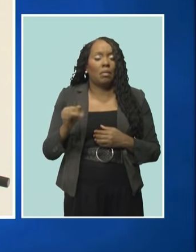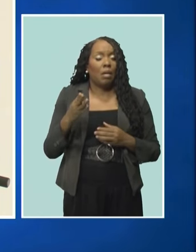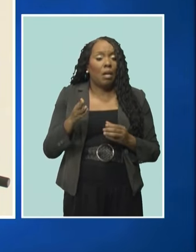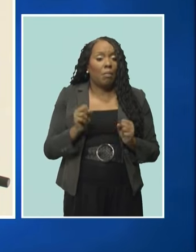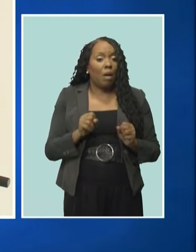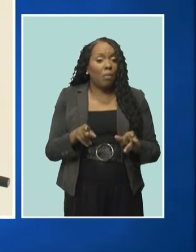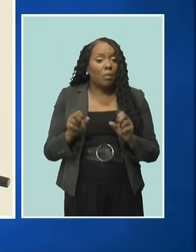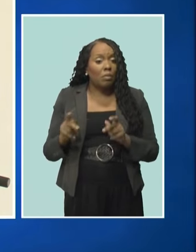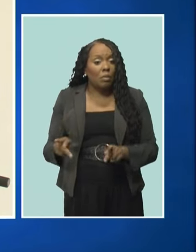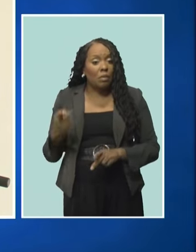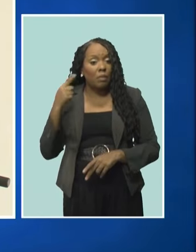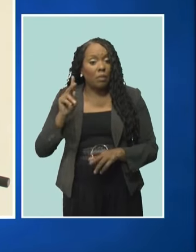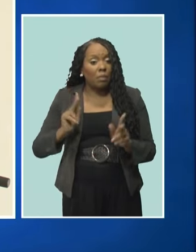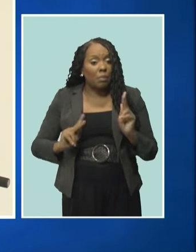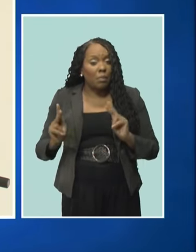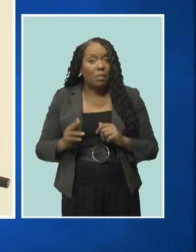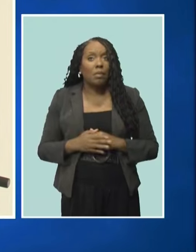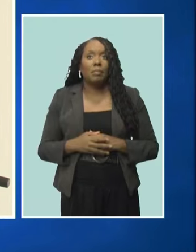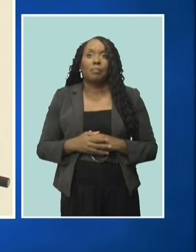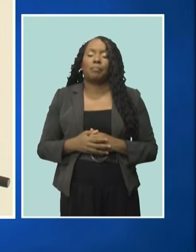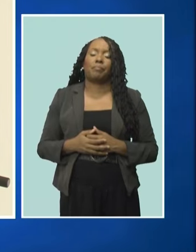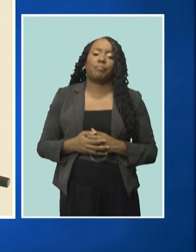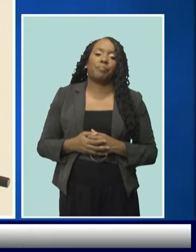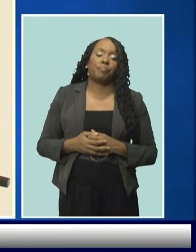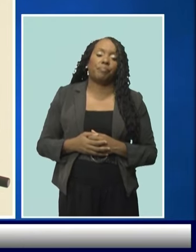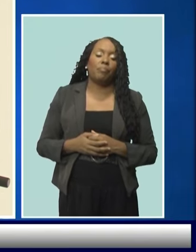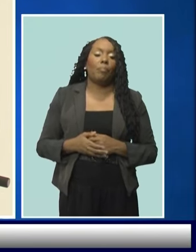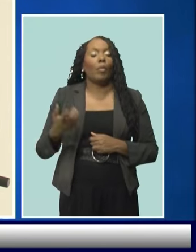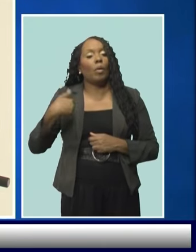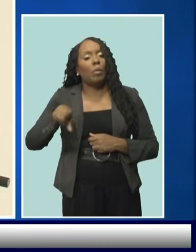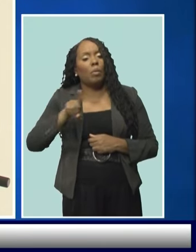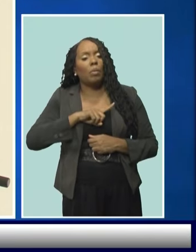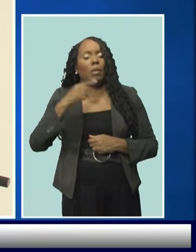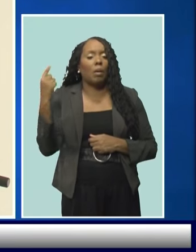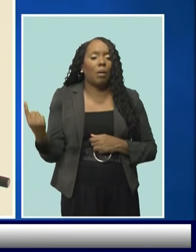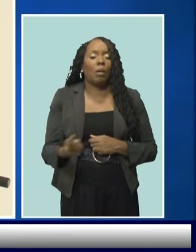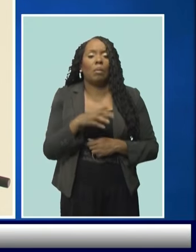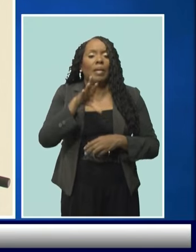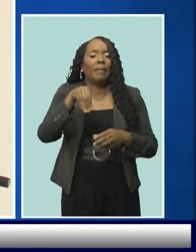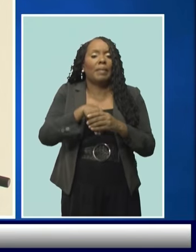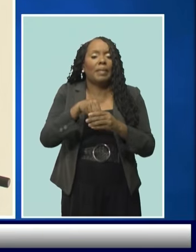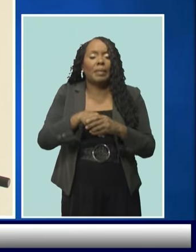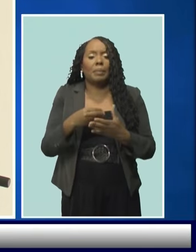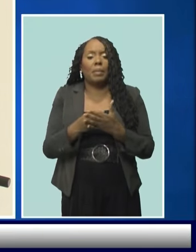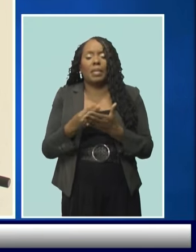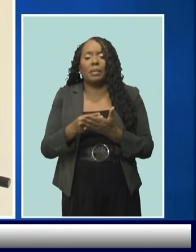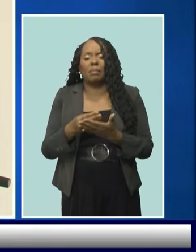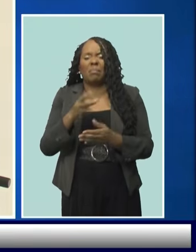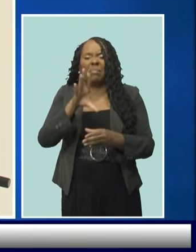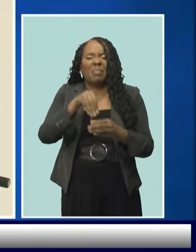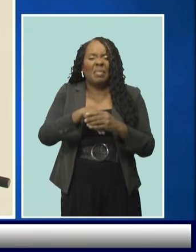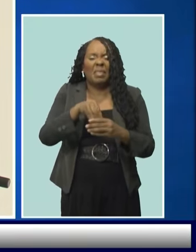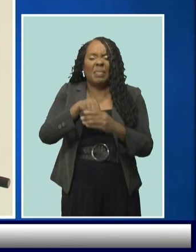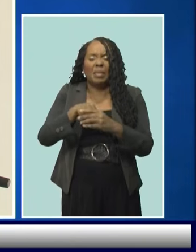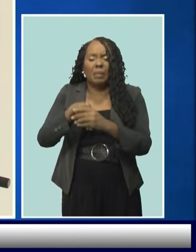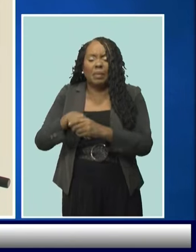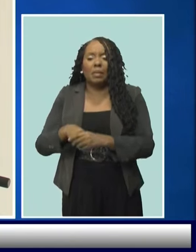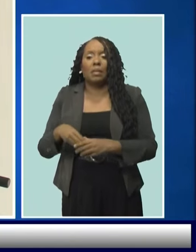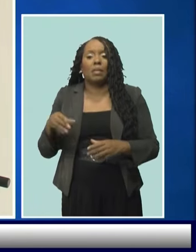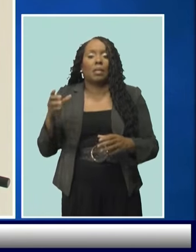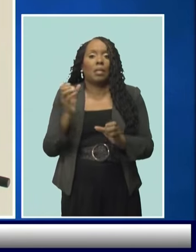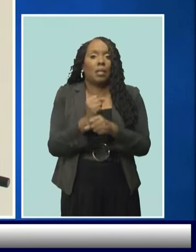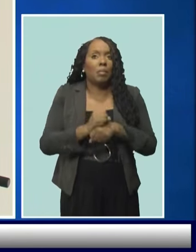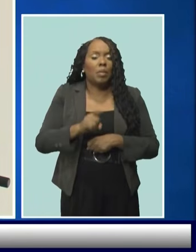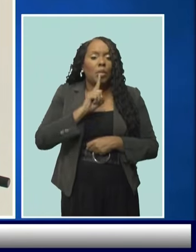cannot continue to invest as we are doing millions and hundreds of millions of dollars in ensuring that